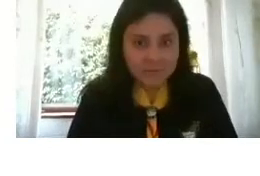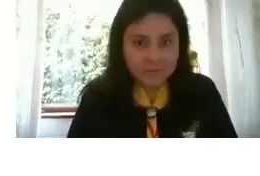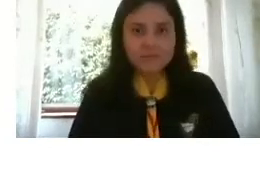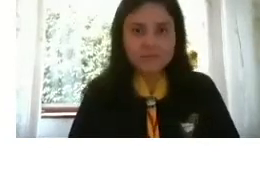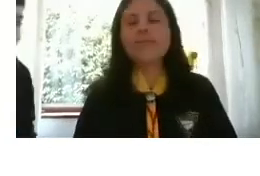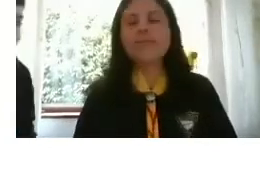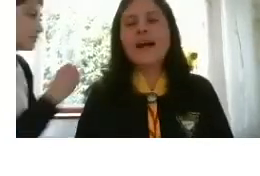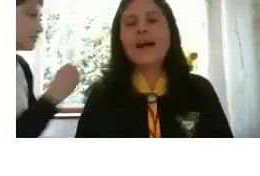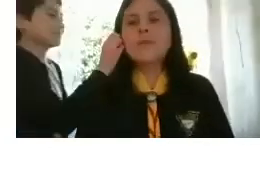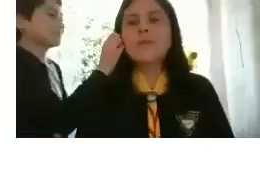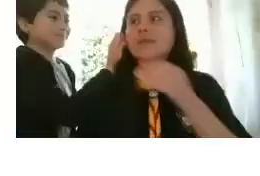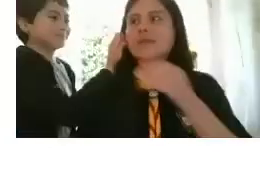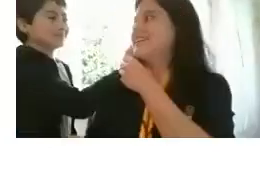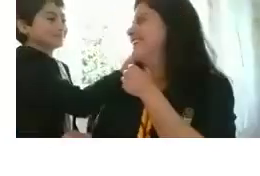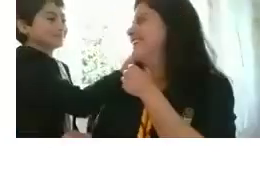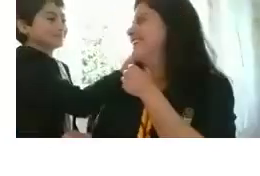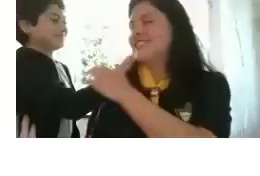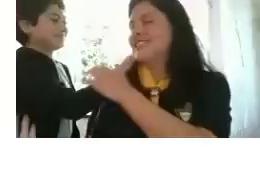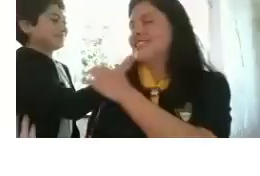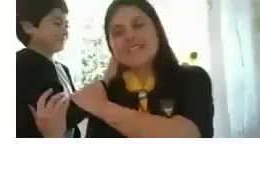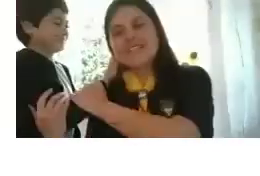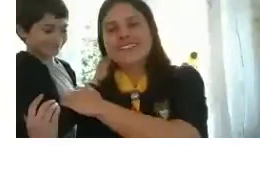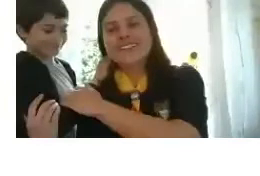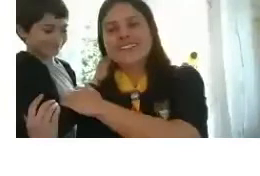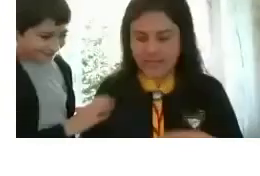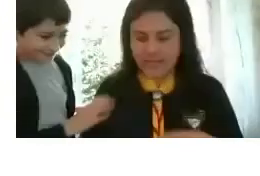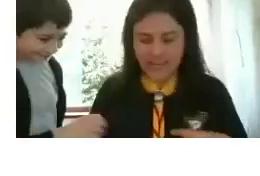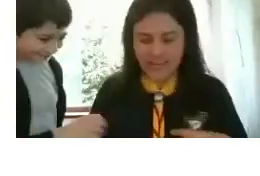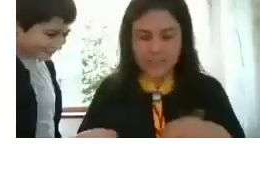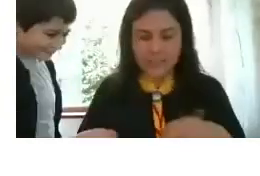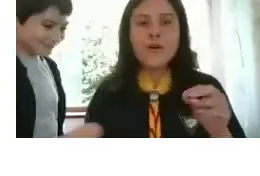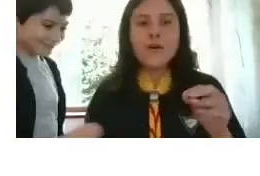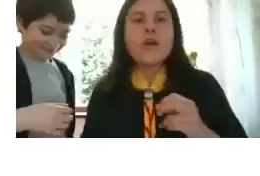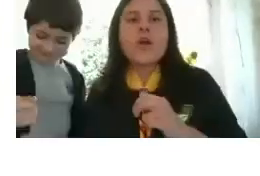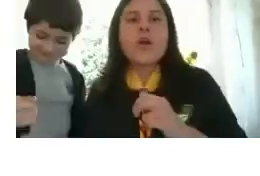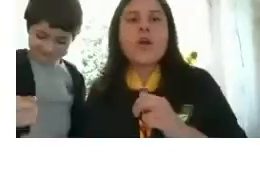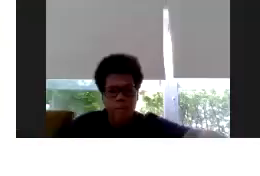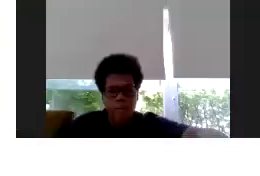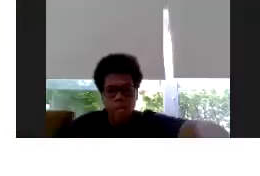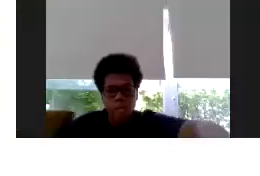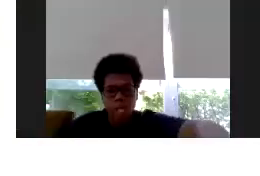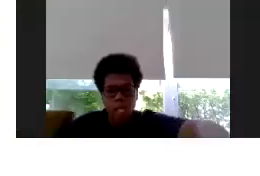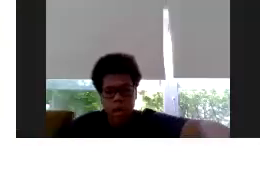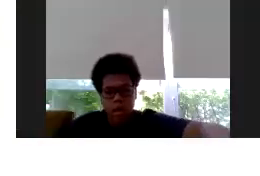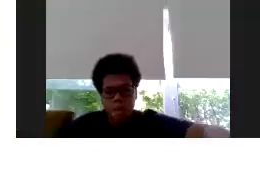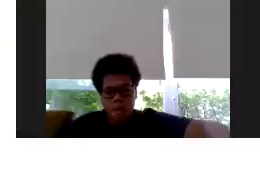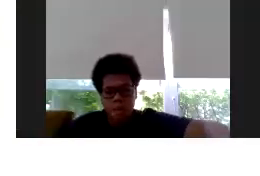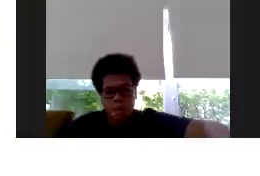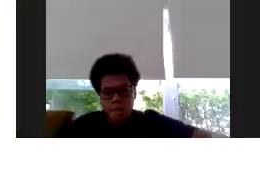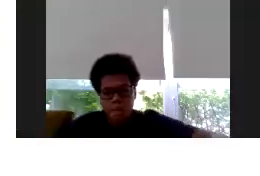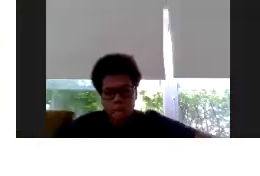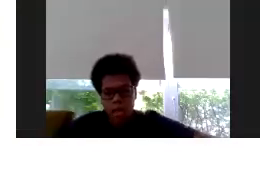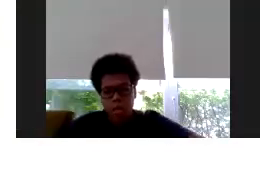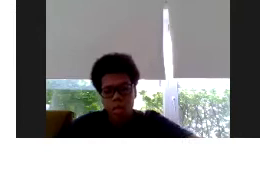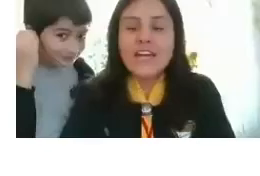signs. This is my son. Okay. So there is a dictionary that